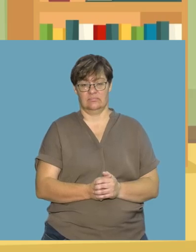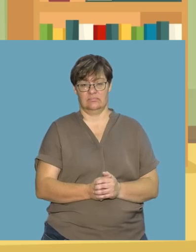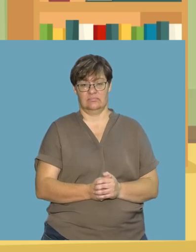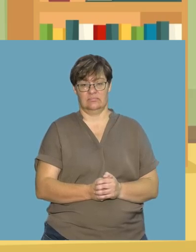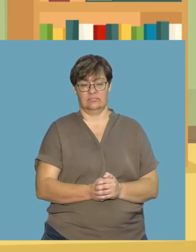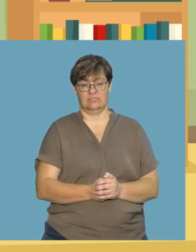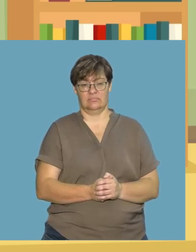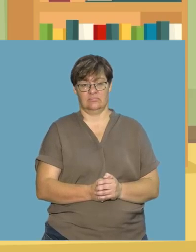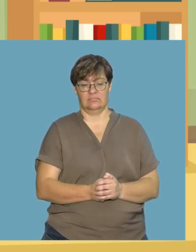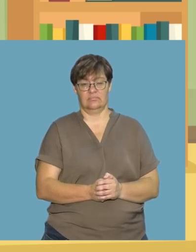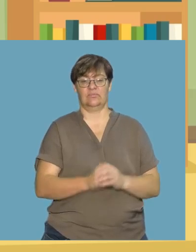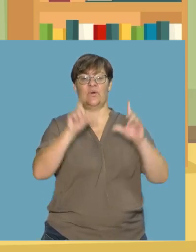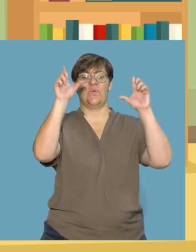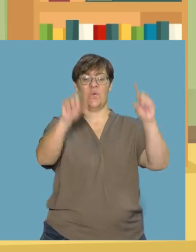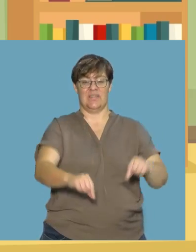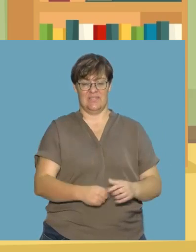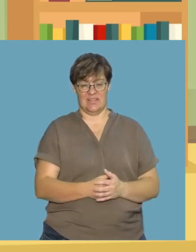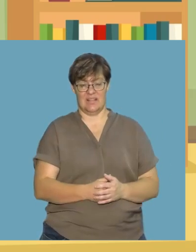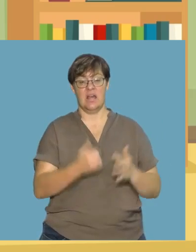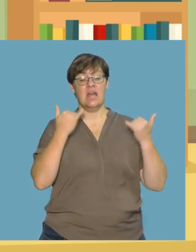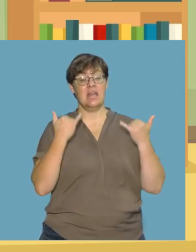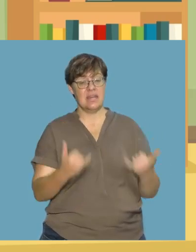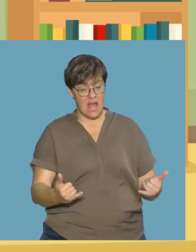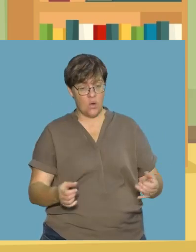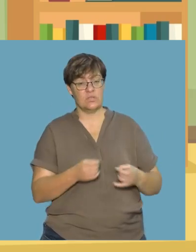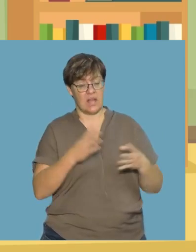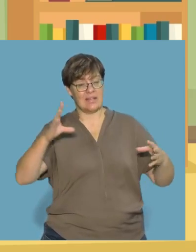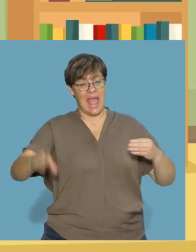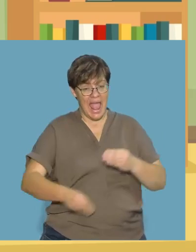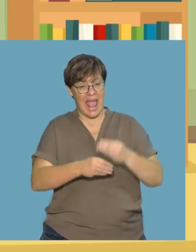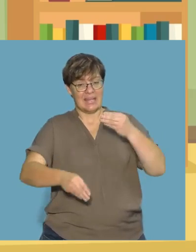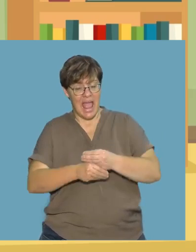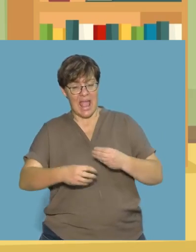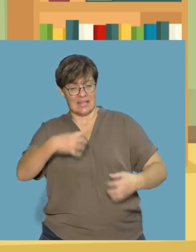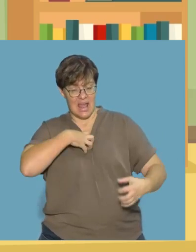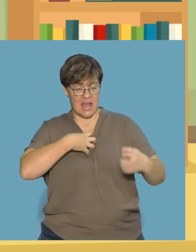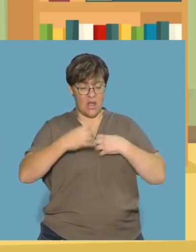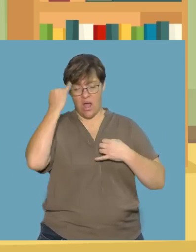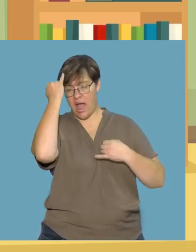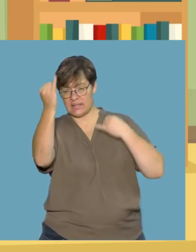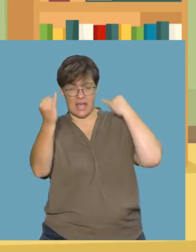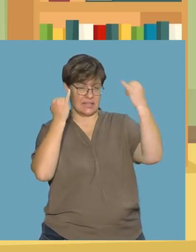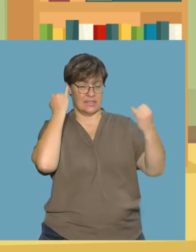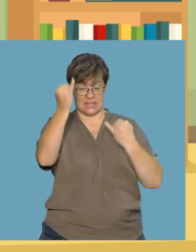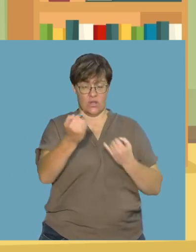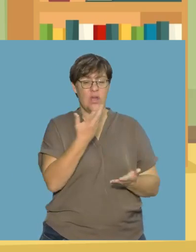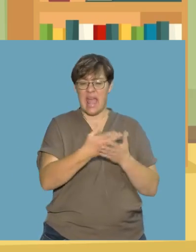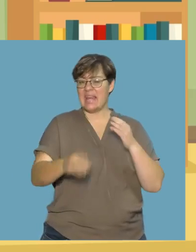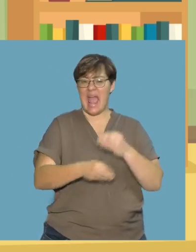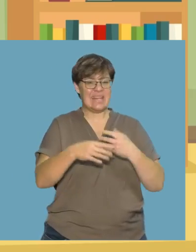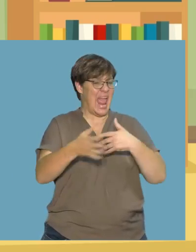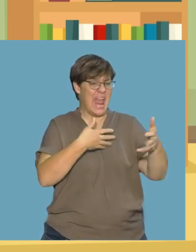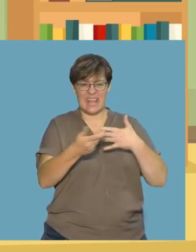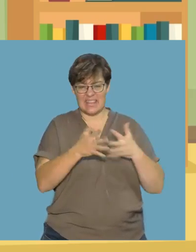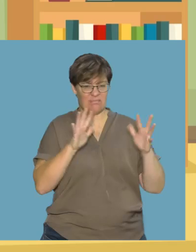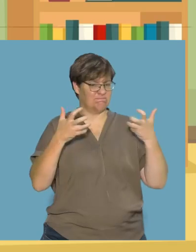Wonderful! Now you will start adding your own ideas. You can add anything that makes sense. For example,